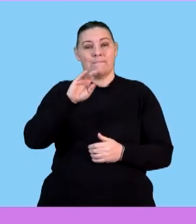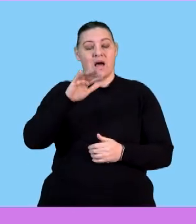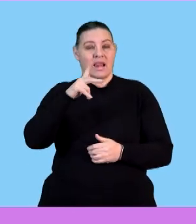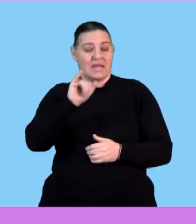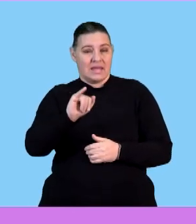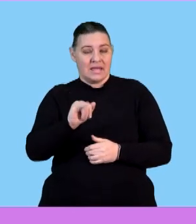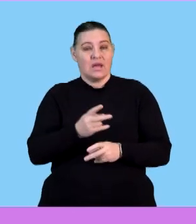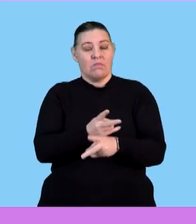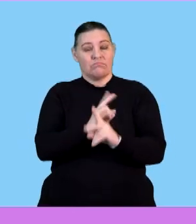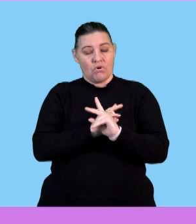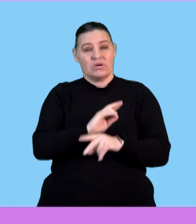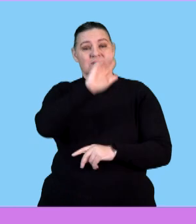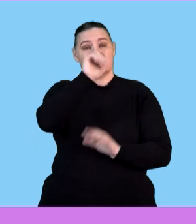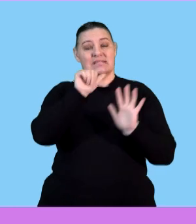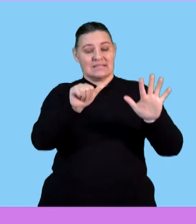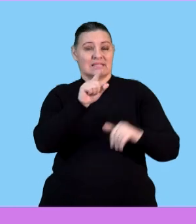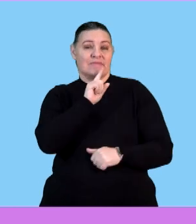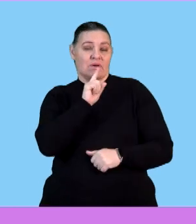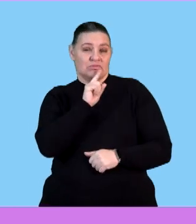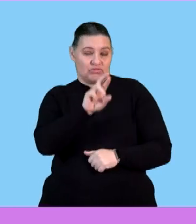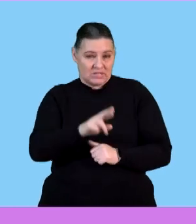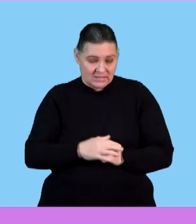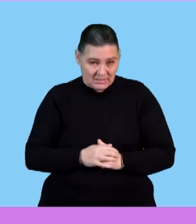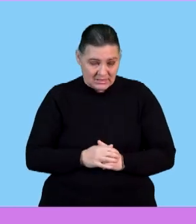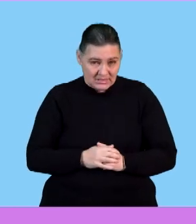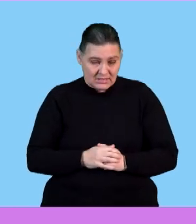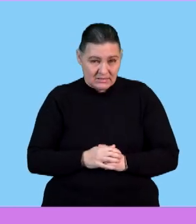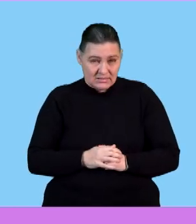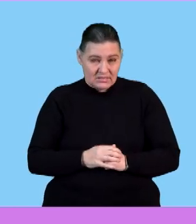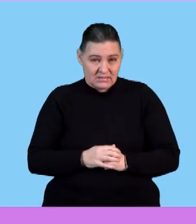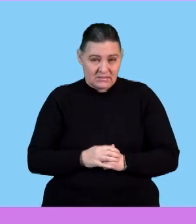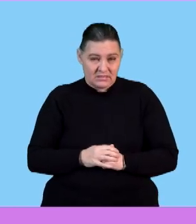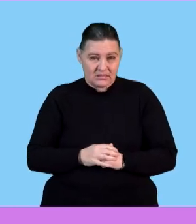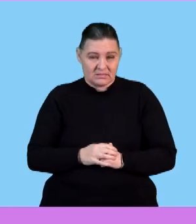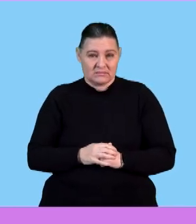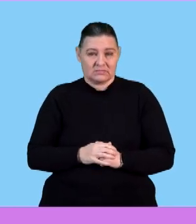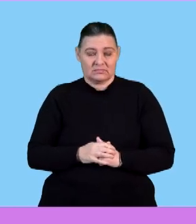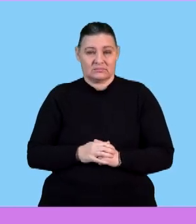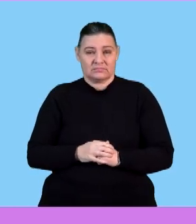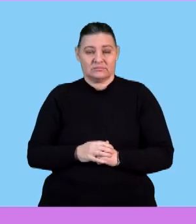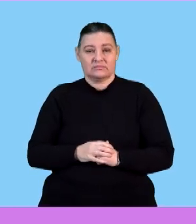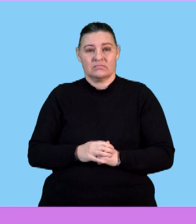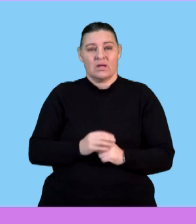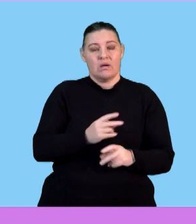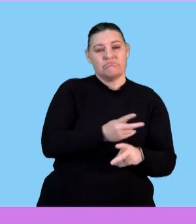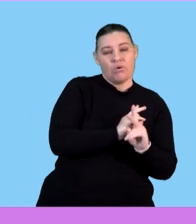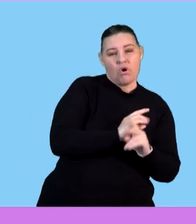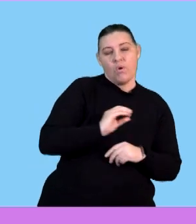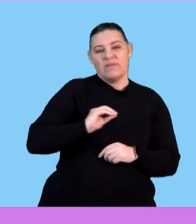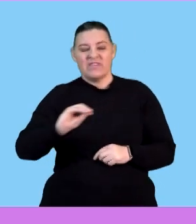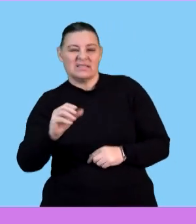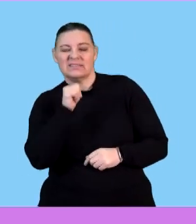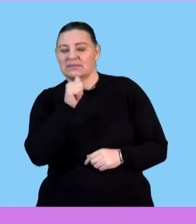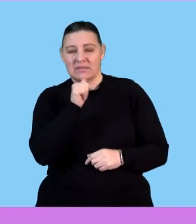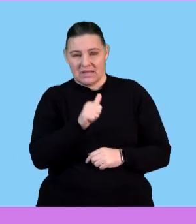Mbali borrows 6,000 Rand. Remember again, borrowing, investing, doesn't